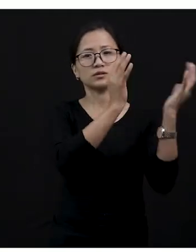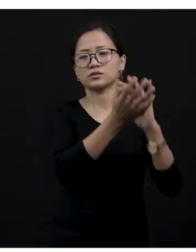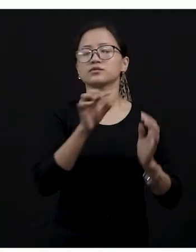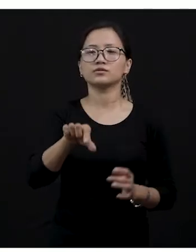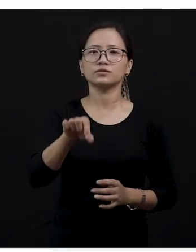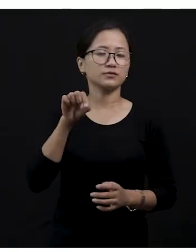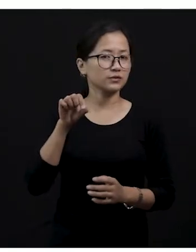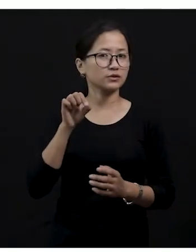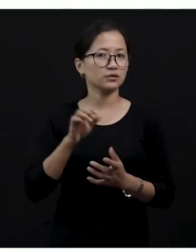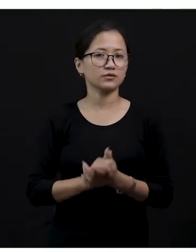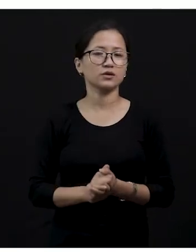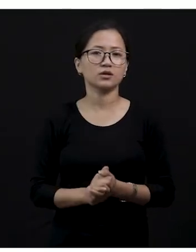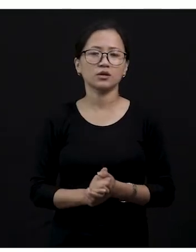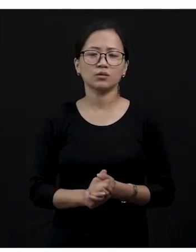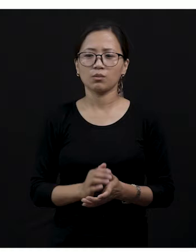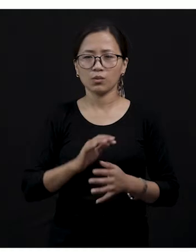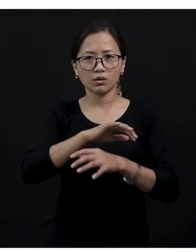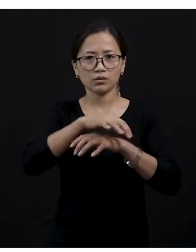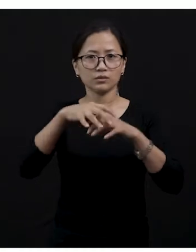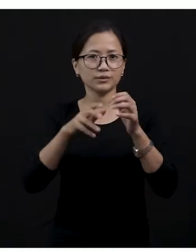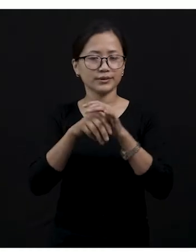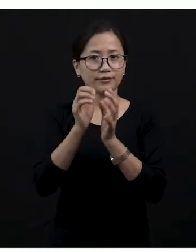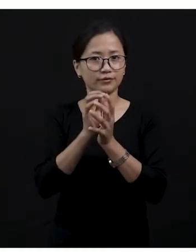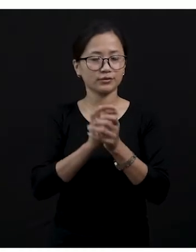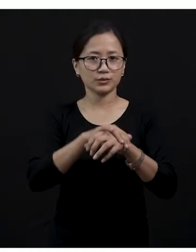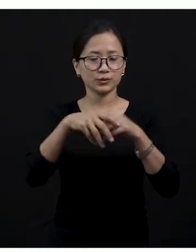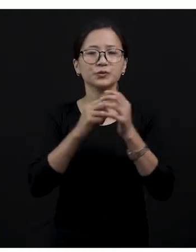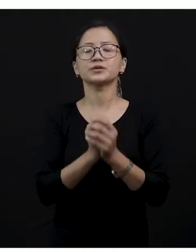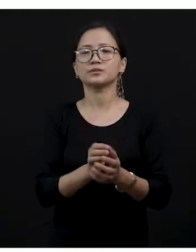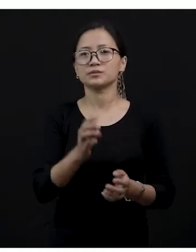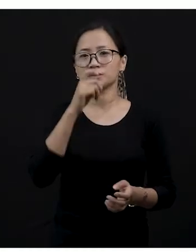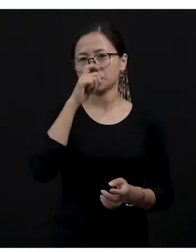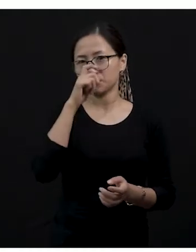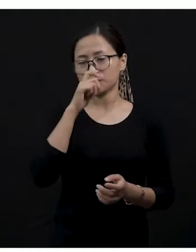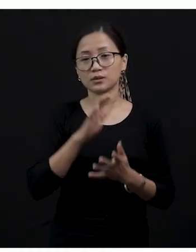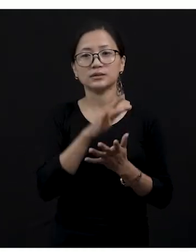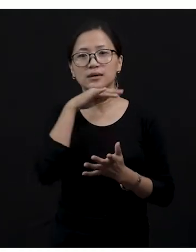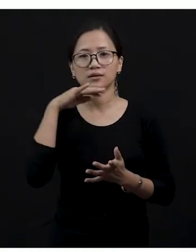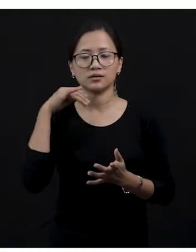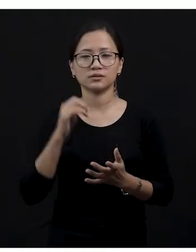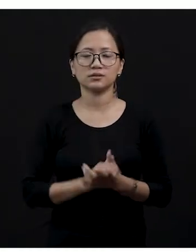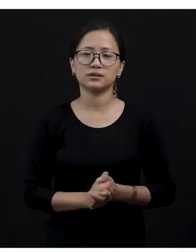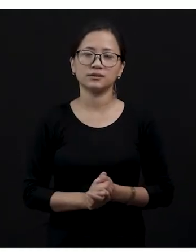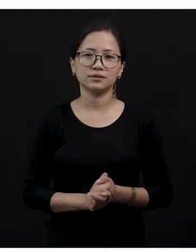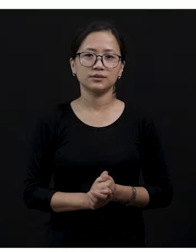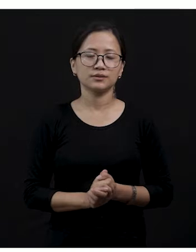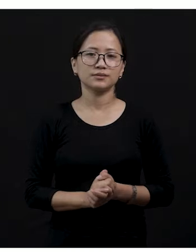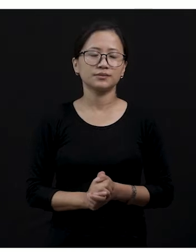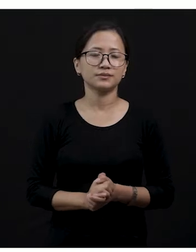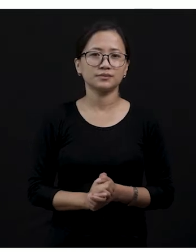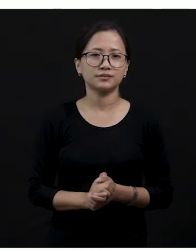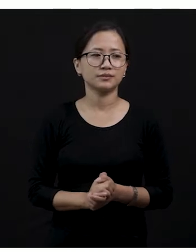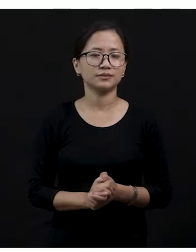majority of the Earth is blue. Yes, it is blue in color.